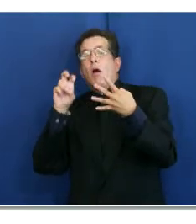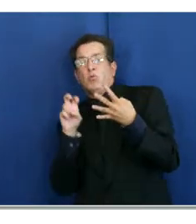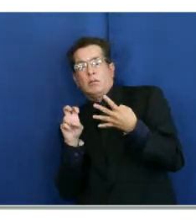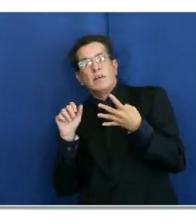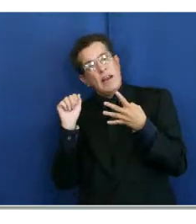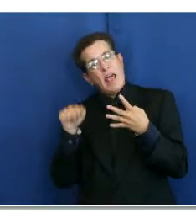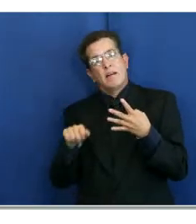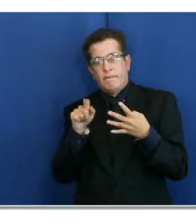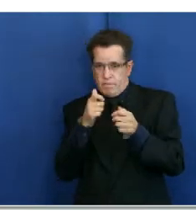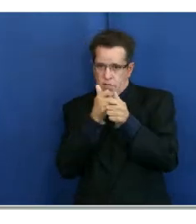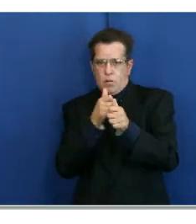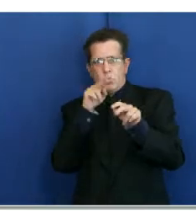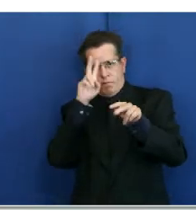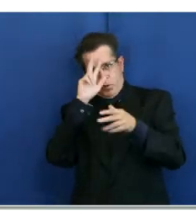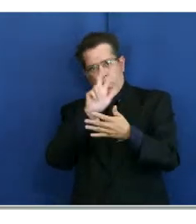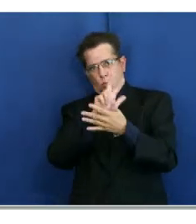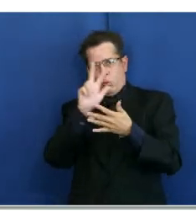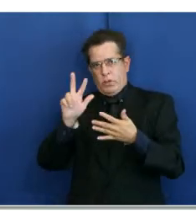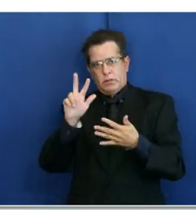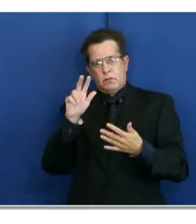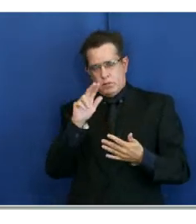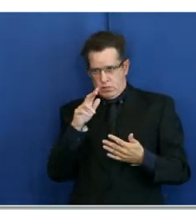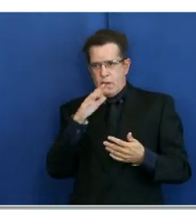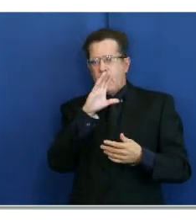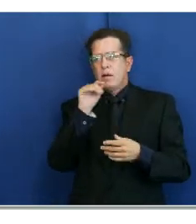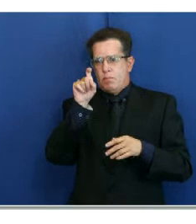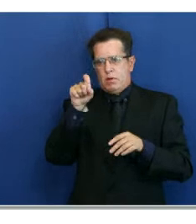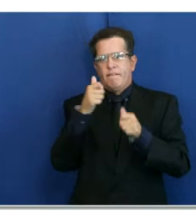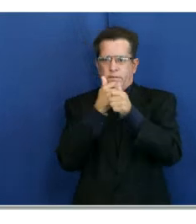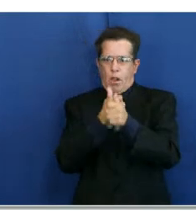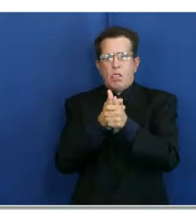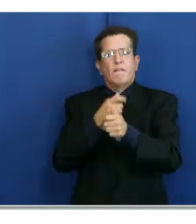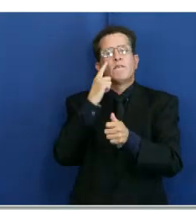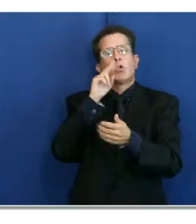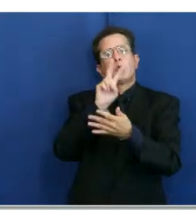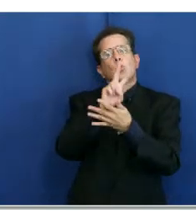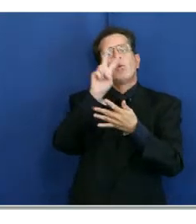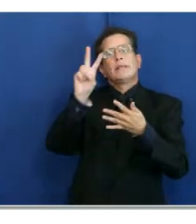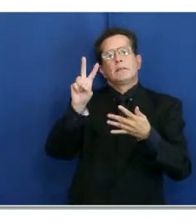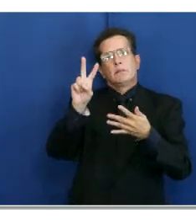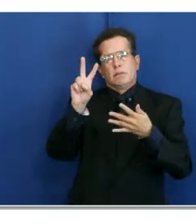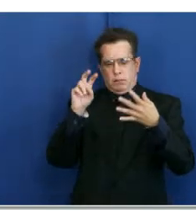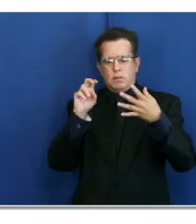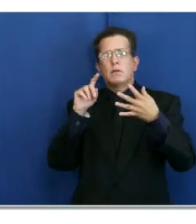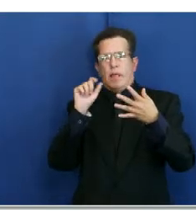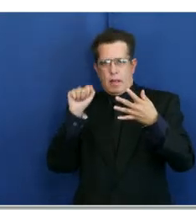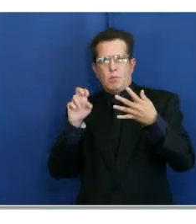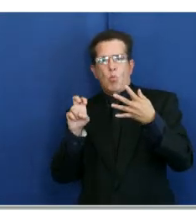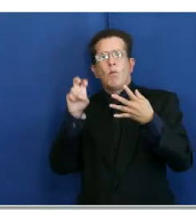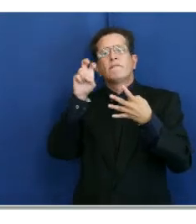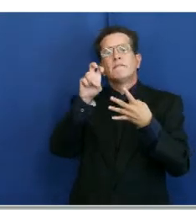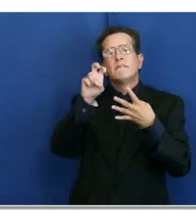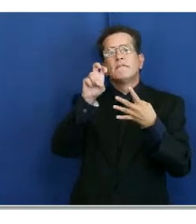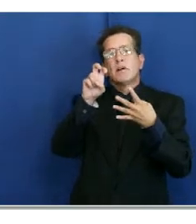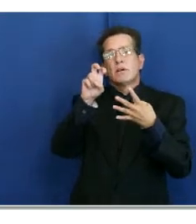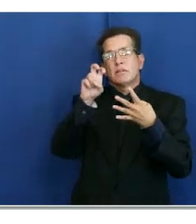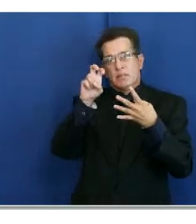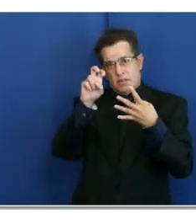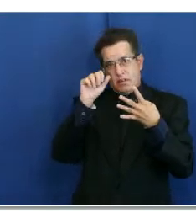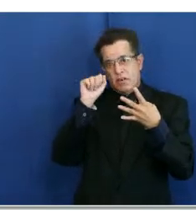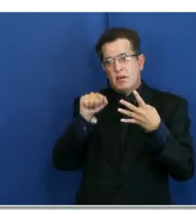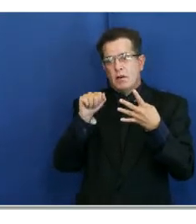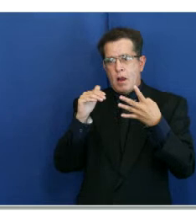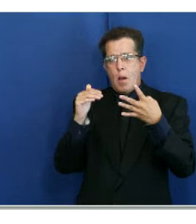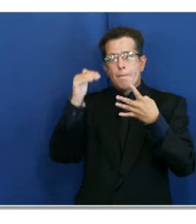And the county must meet metrics for the next tier for 2 weeks before moving to that tier. Again, up to